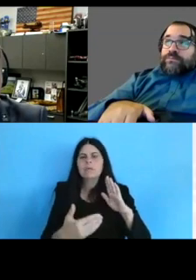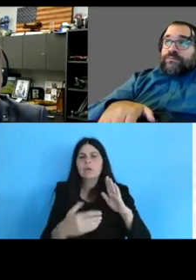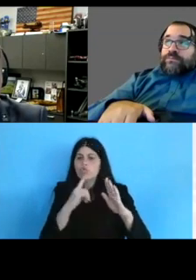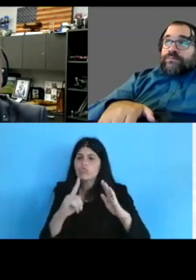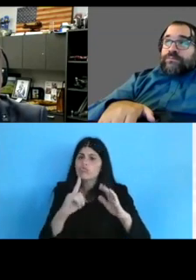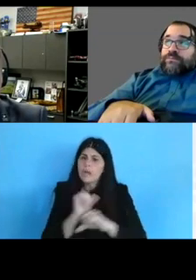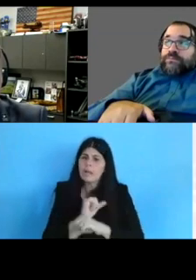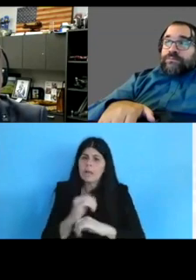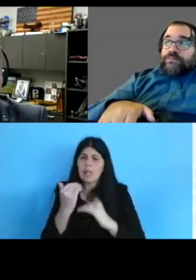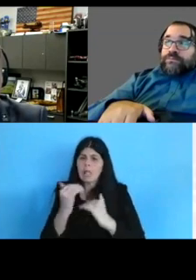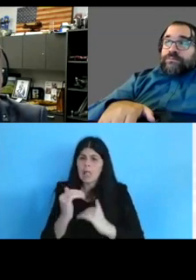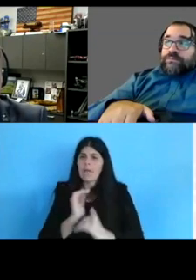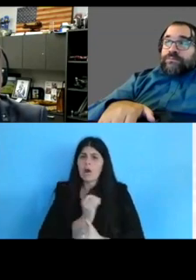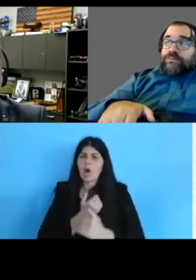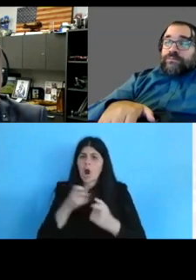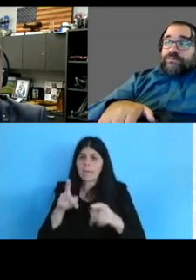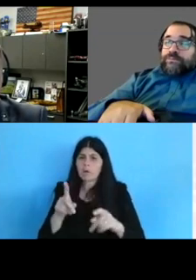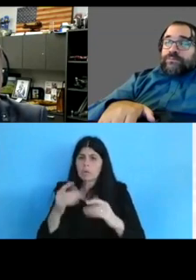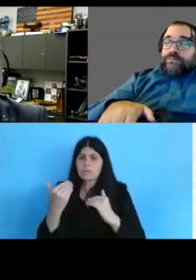and participation. So,